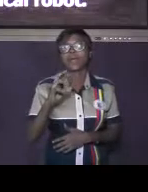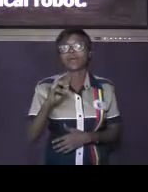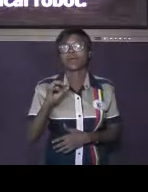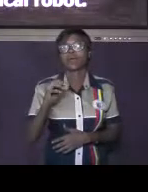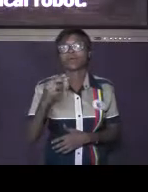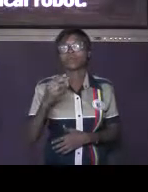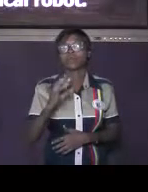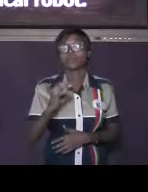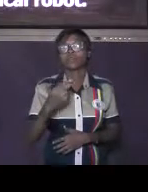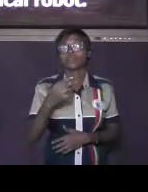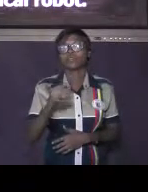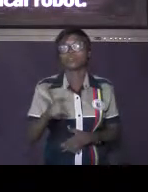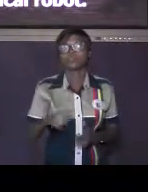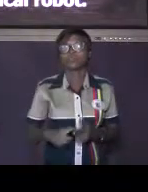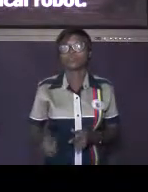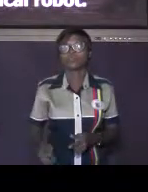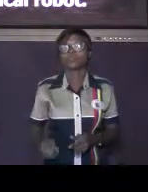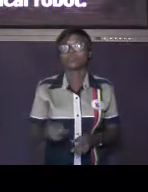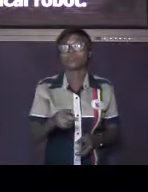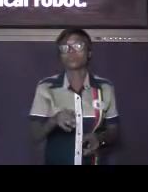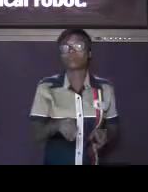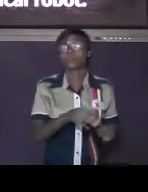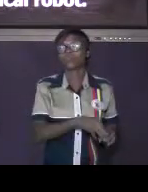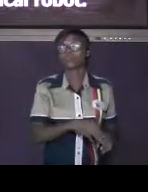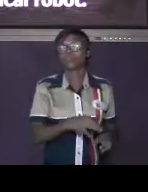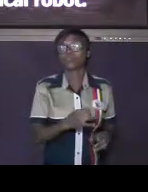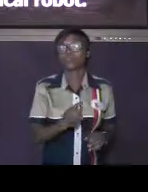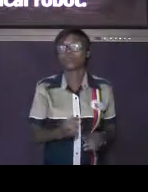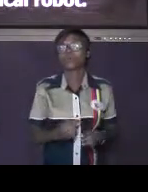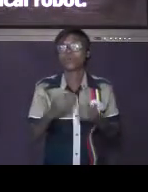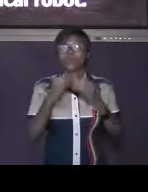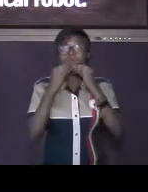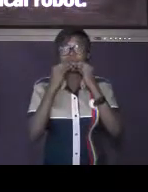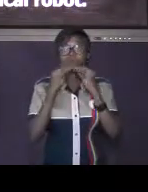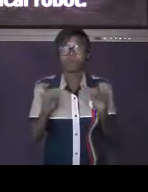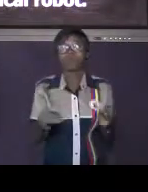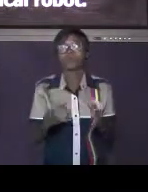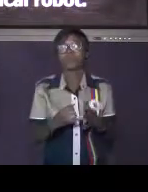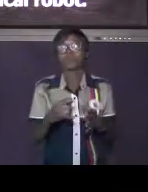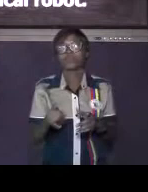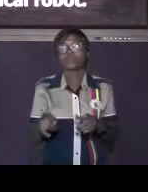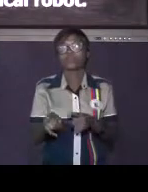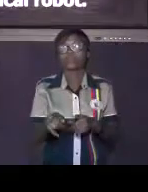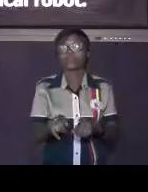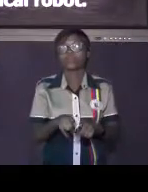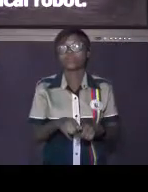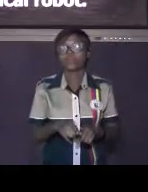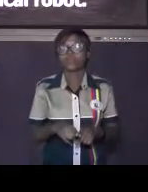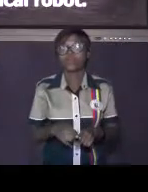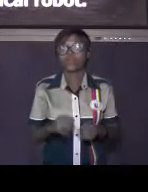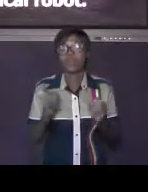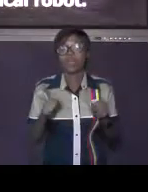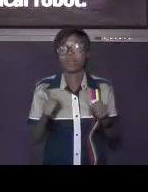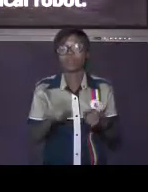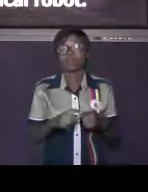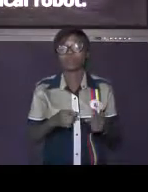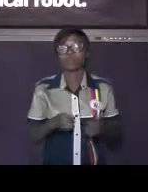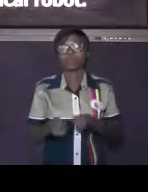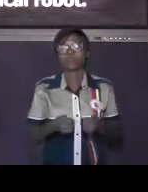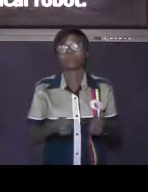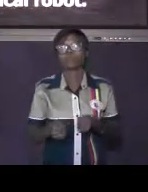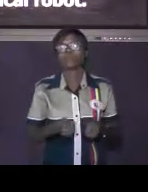the ability to store information, and it is also able to control